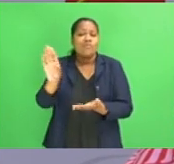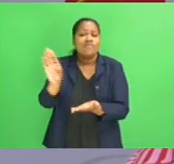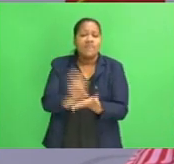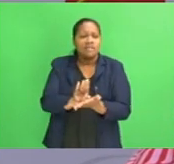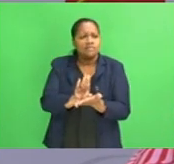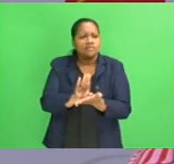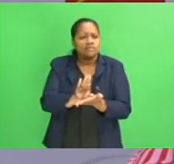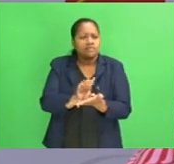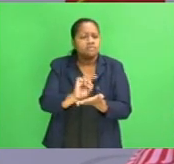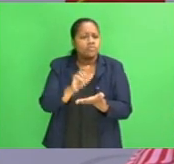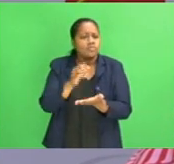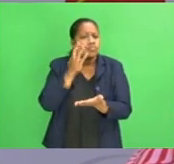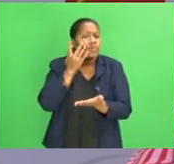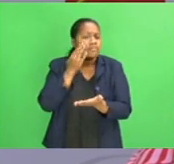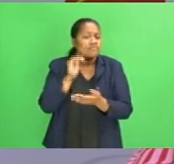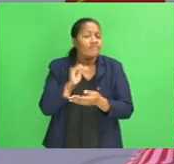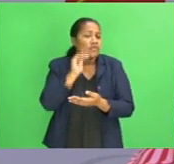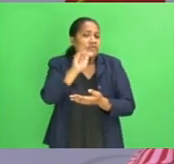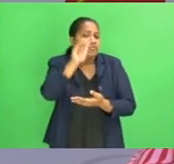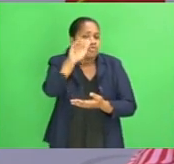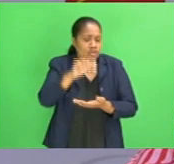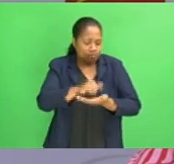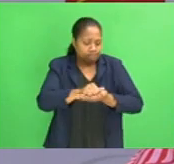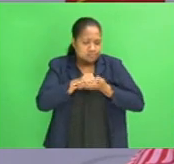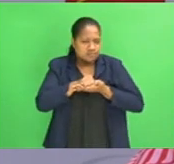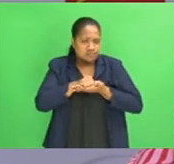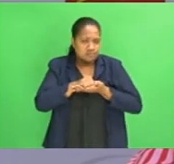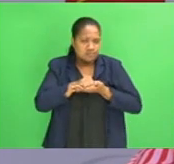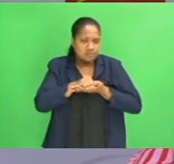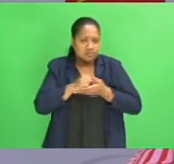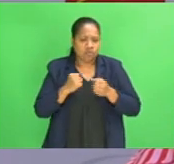future remains strong financial position.